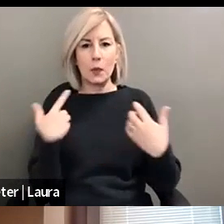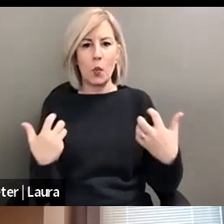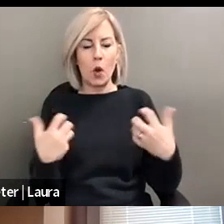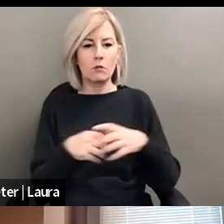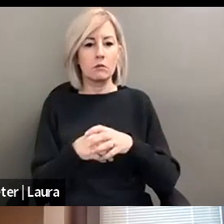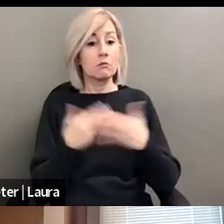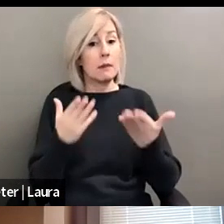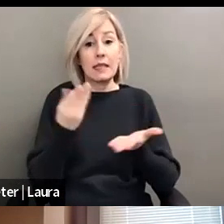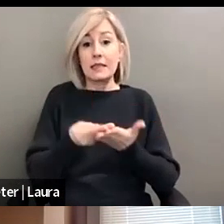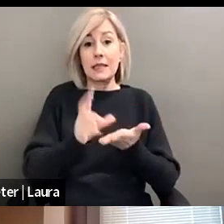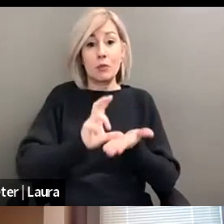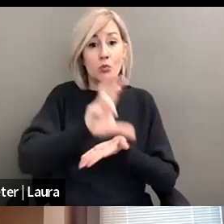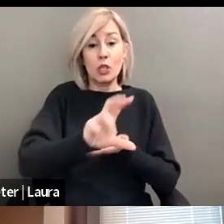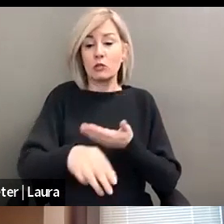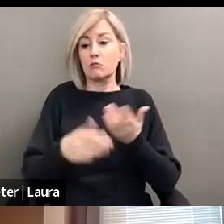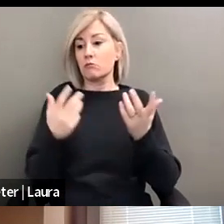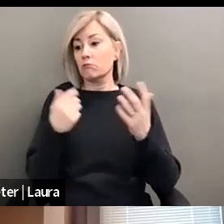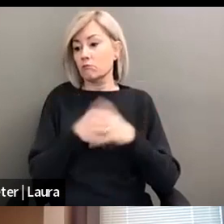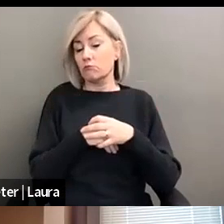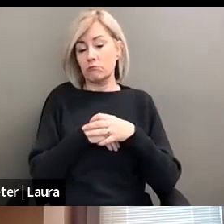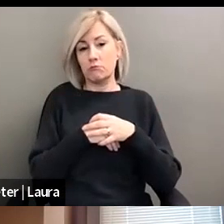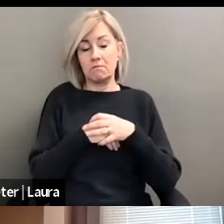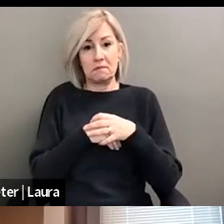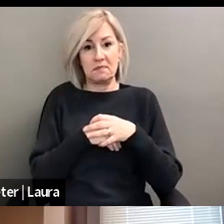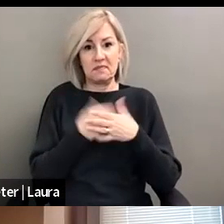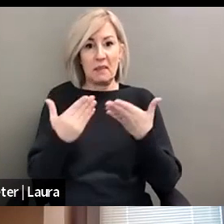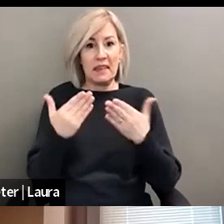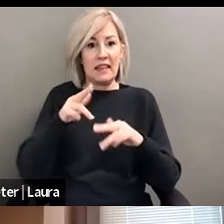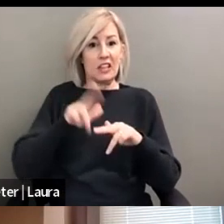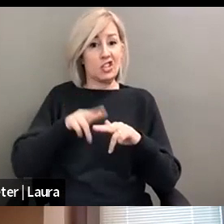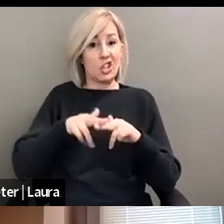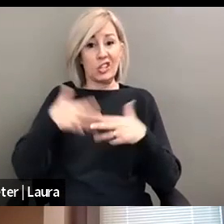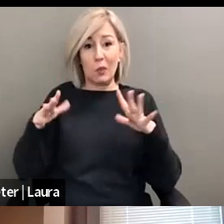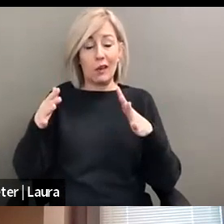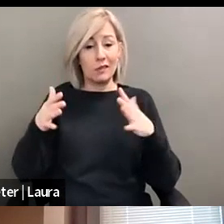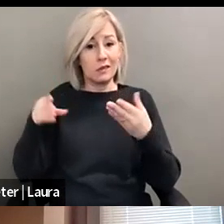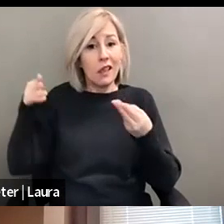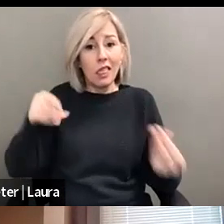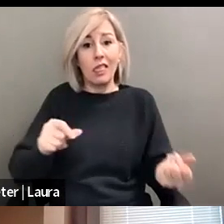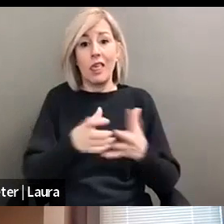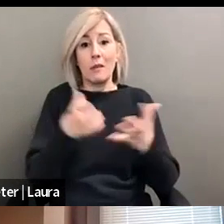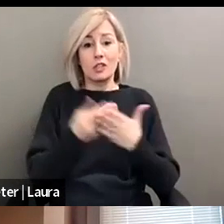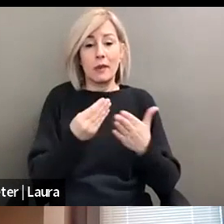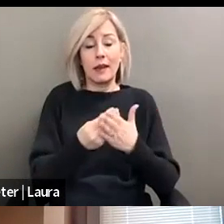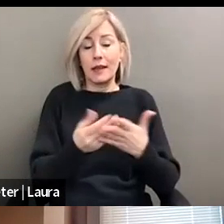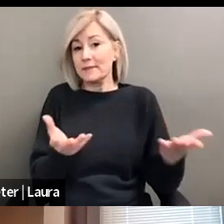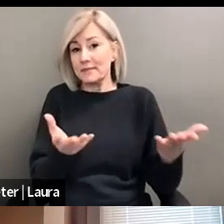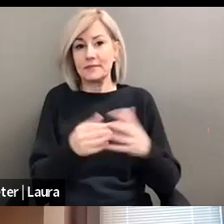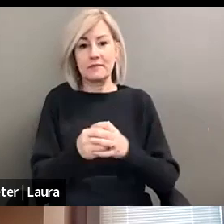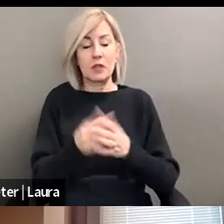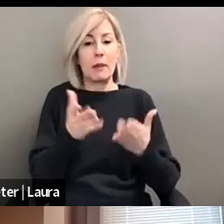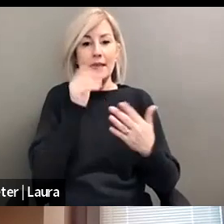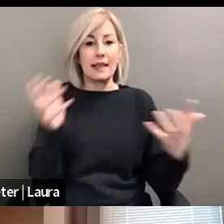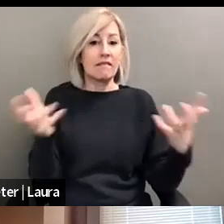it's the appropriation. Maybe, you know, the chair doesn't want to spend that much, or maybe it doesn't fit